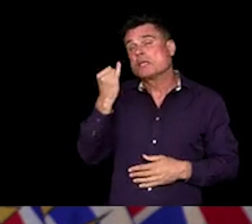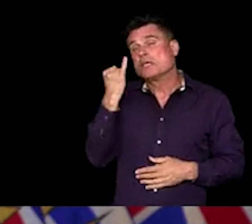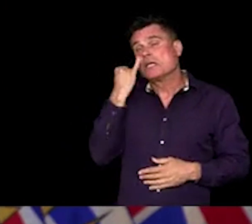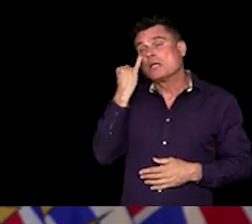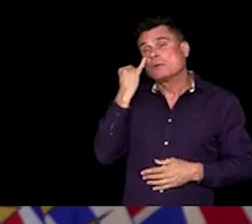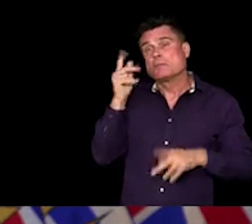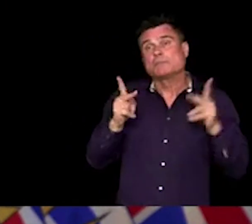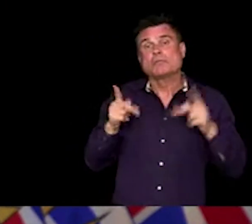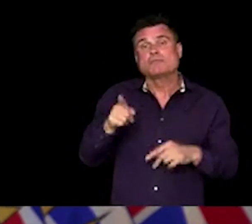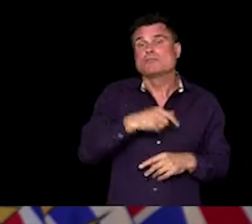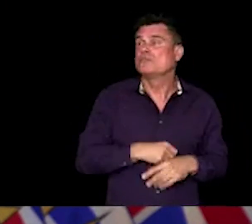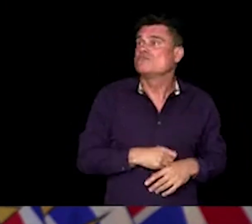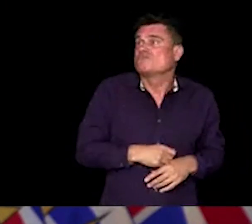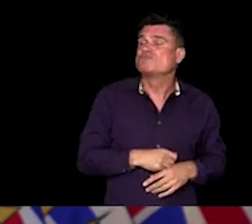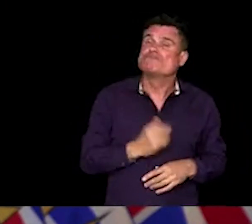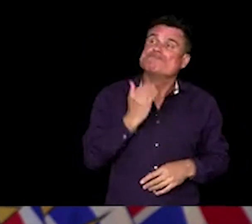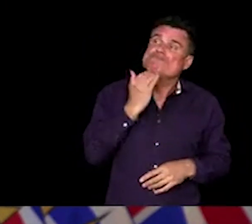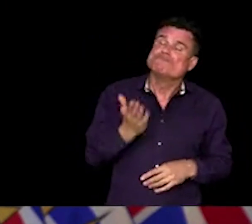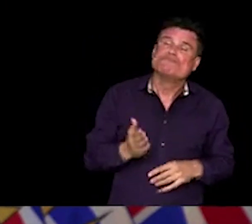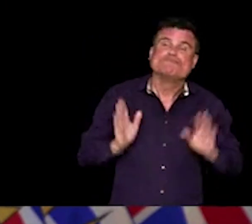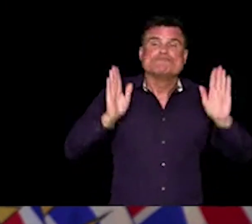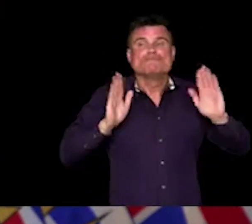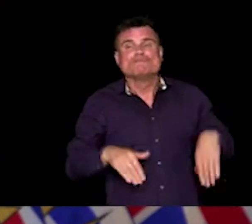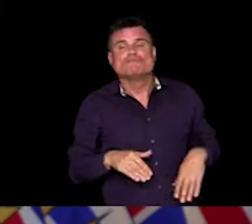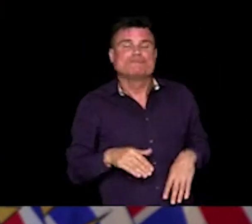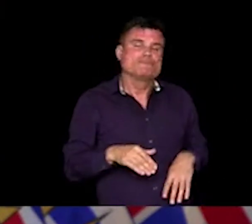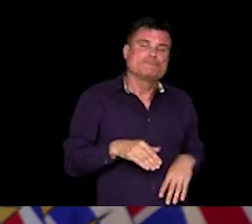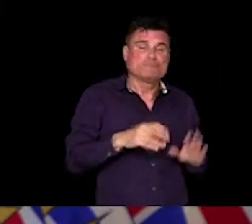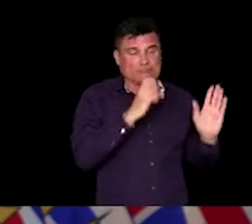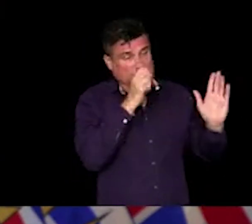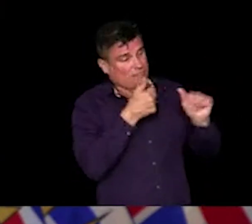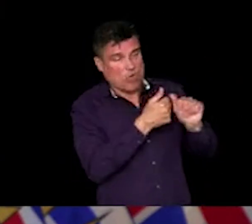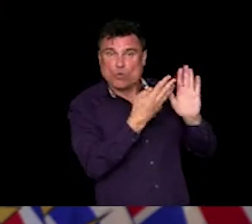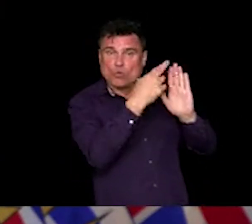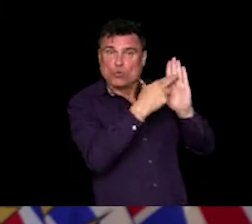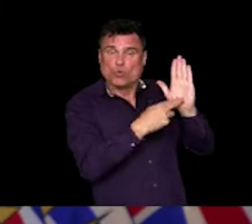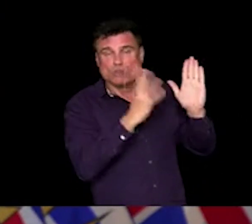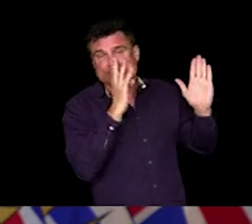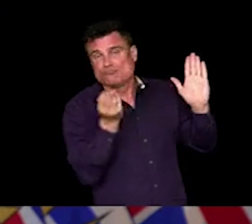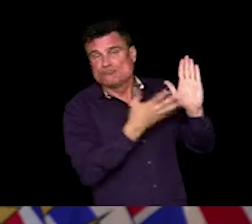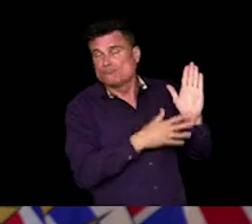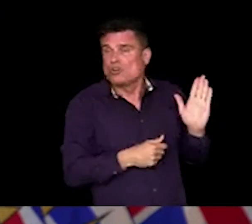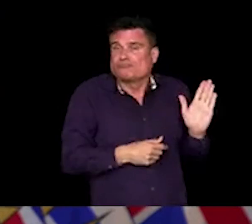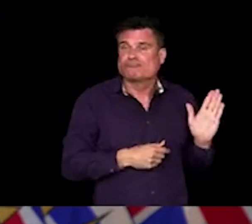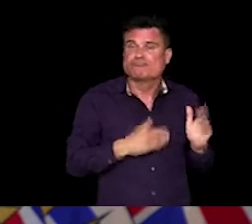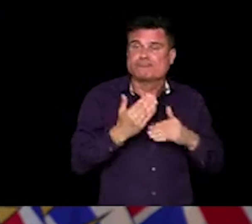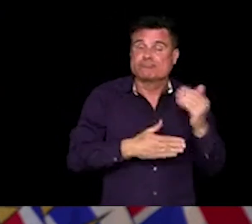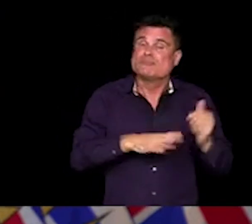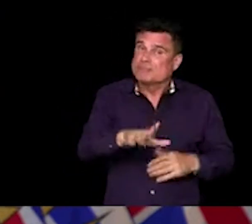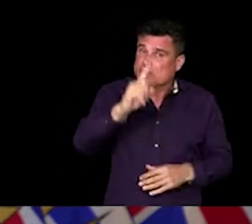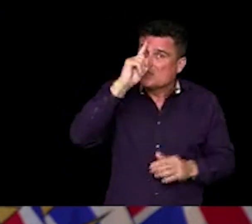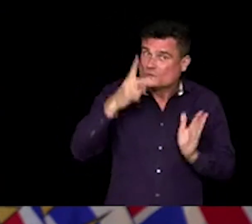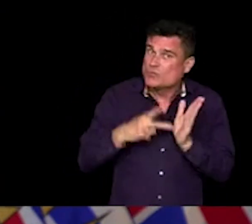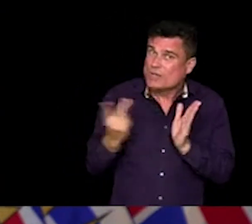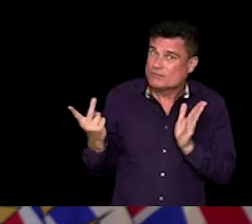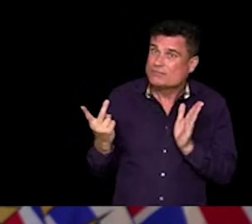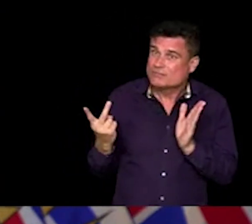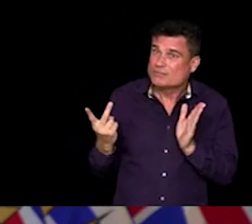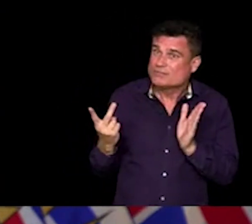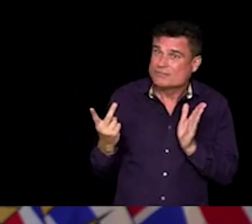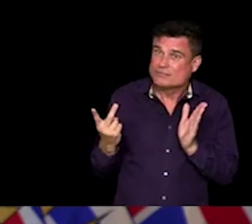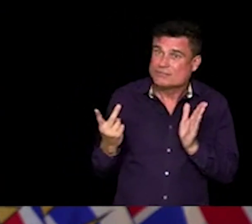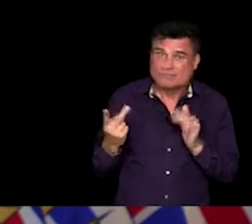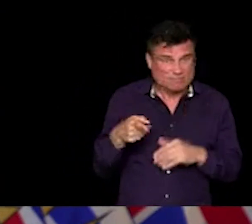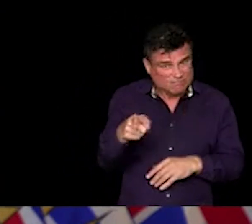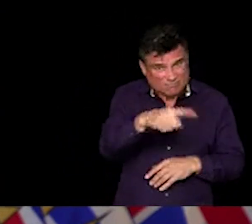is their loved ones, their families, their communities, the people they live with, that they're going to take it home to. So that is the